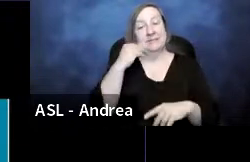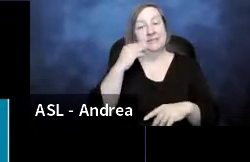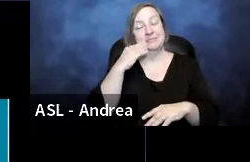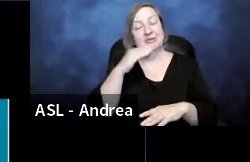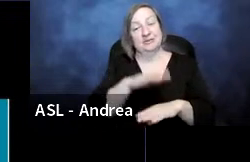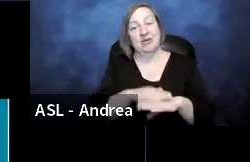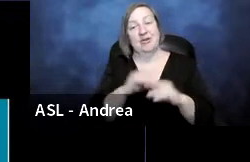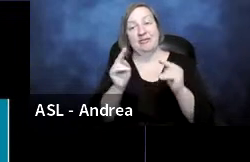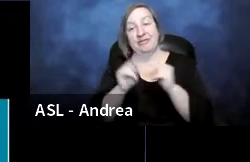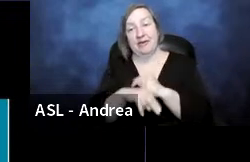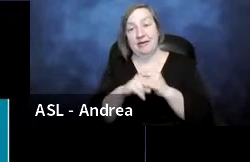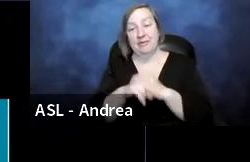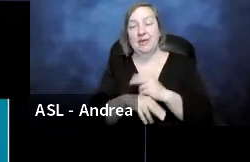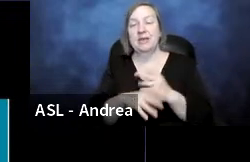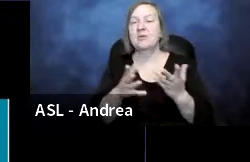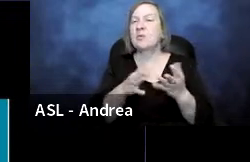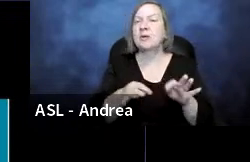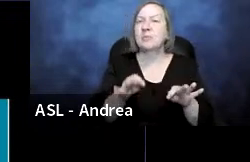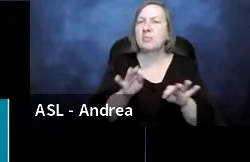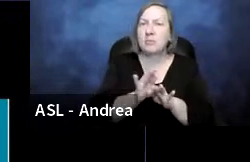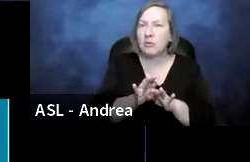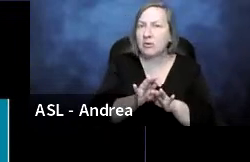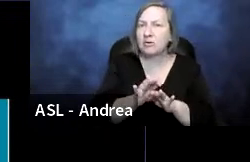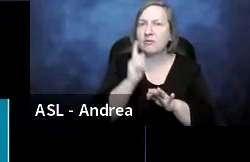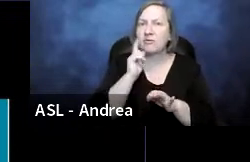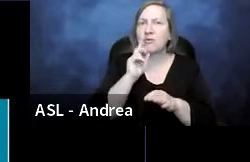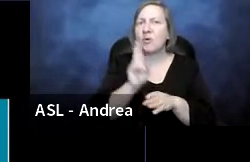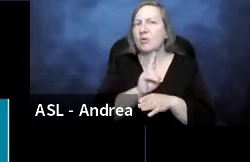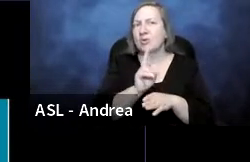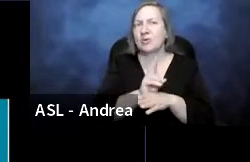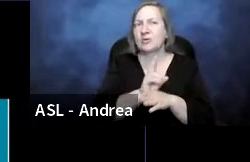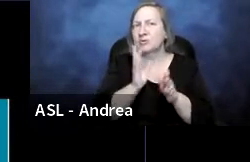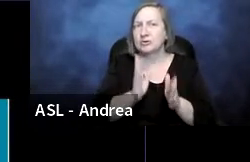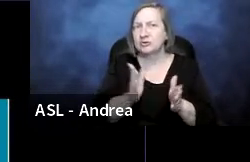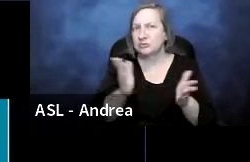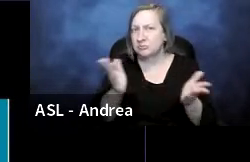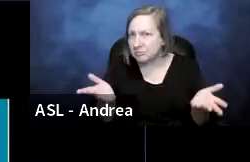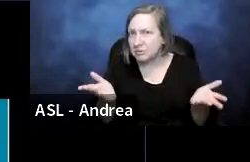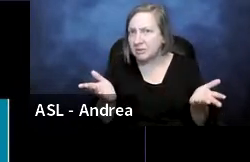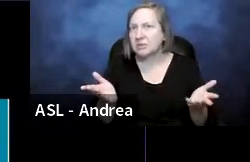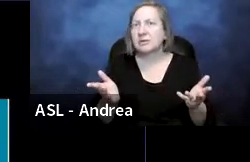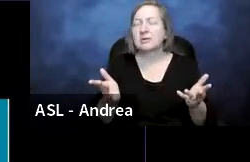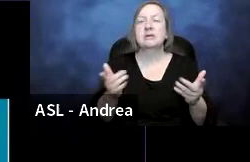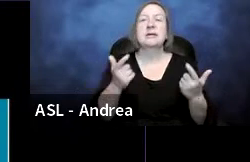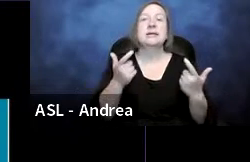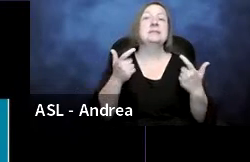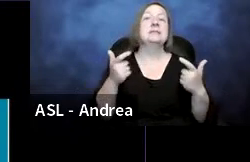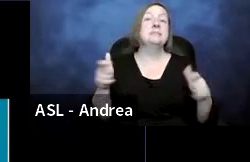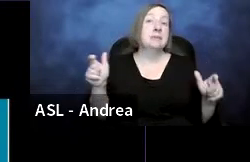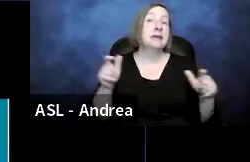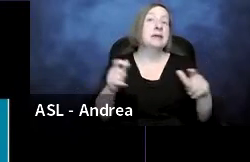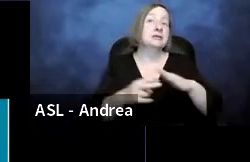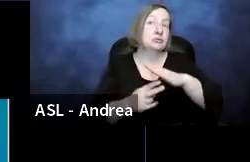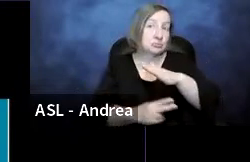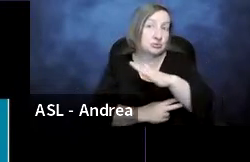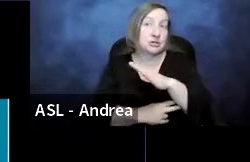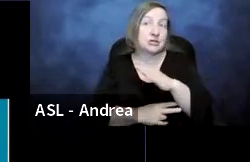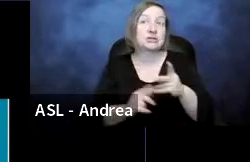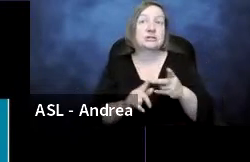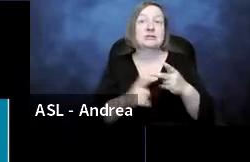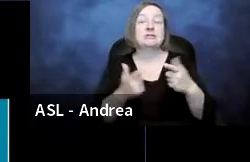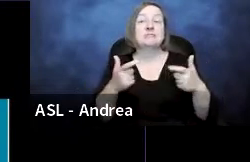experience on the highway. So what might be important to these users? And it's a major bridge,